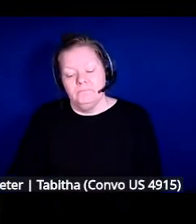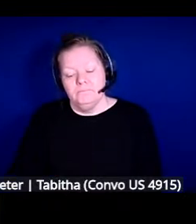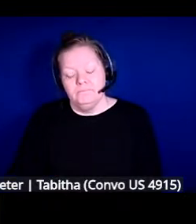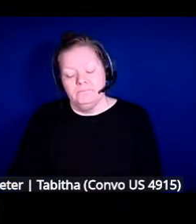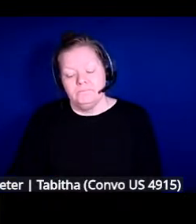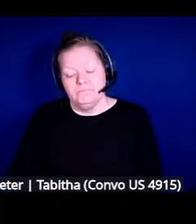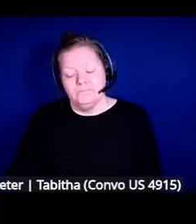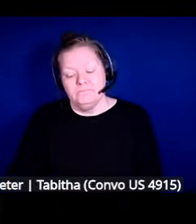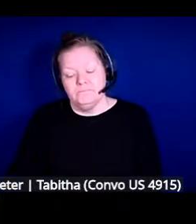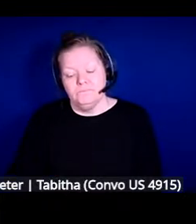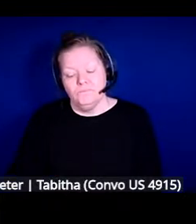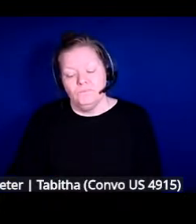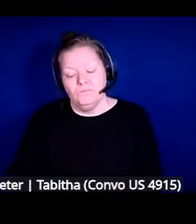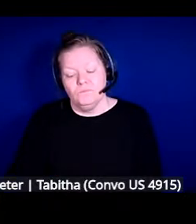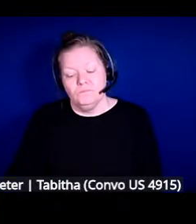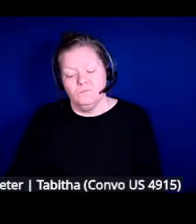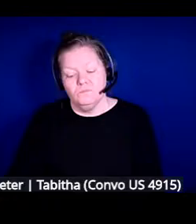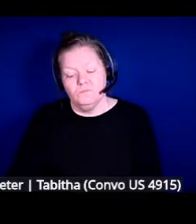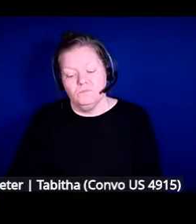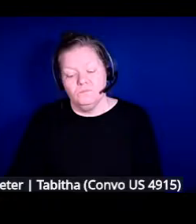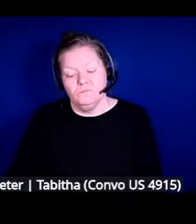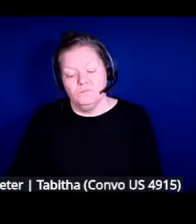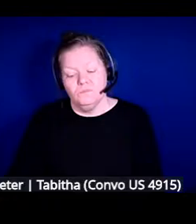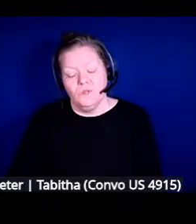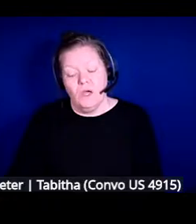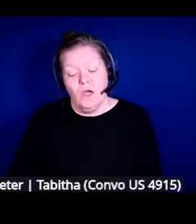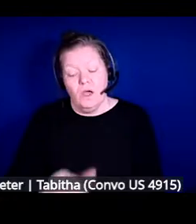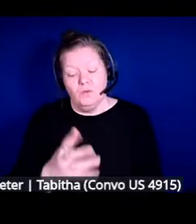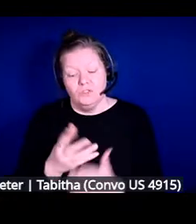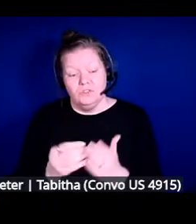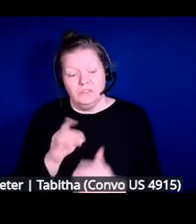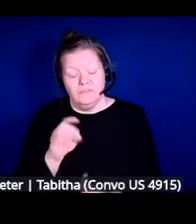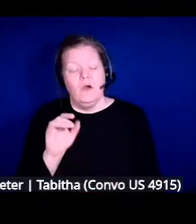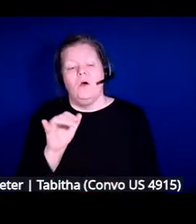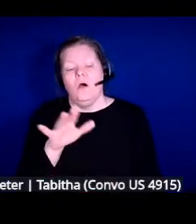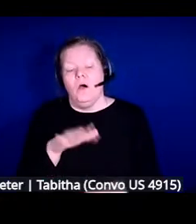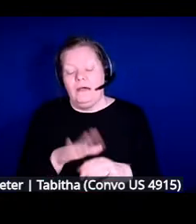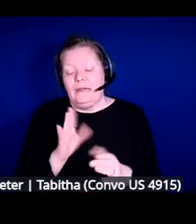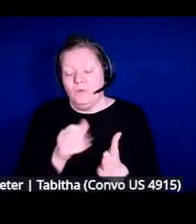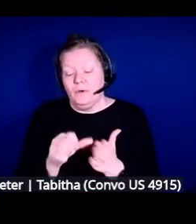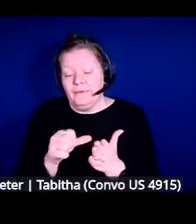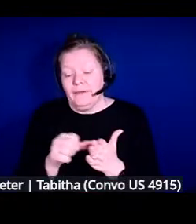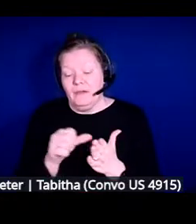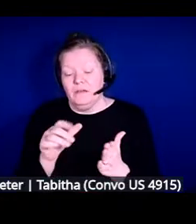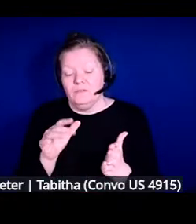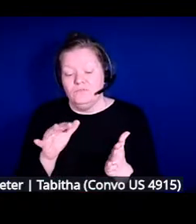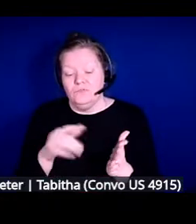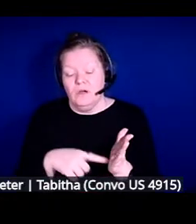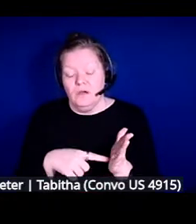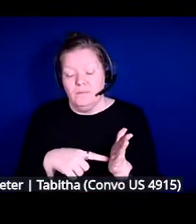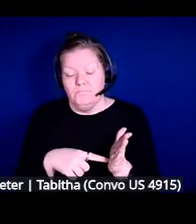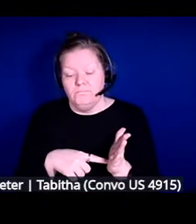on our just lost David. On our page, on